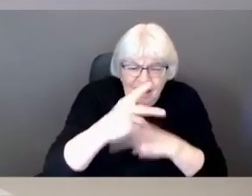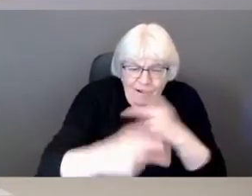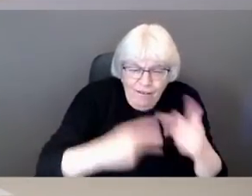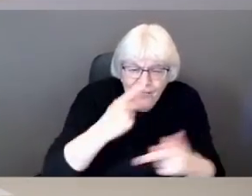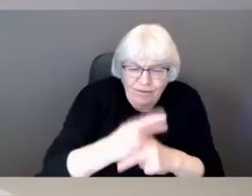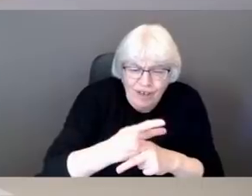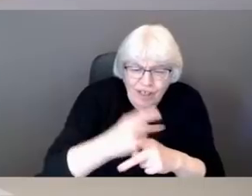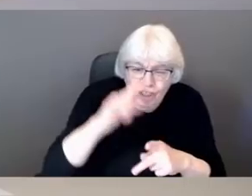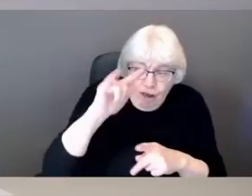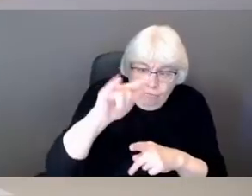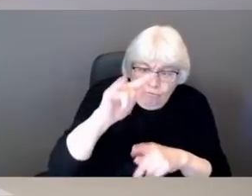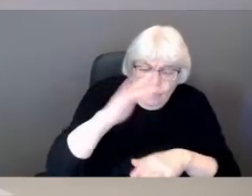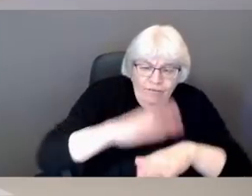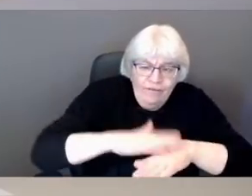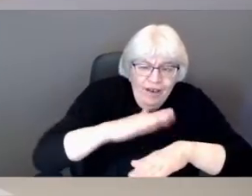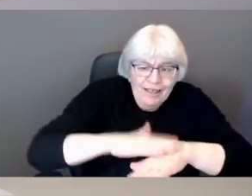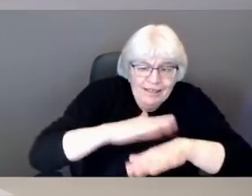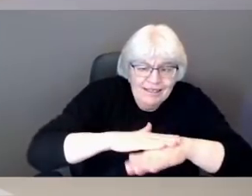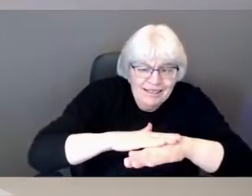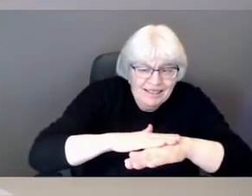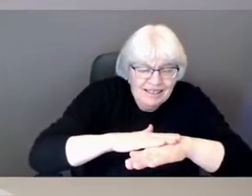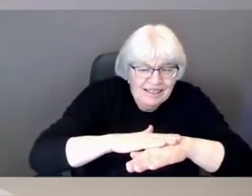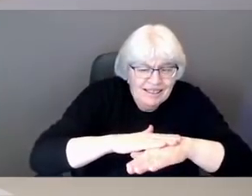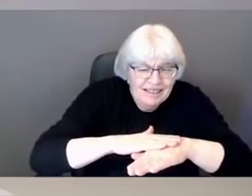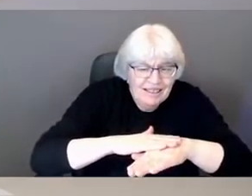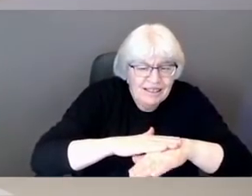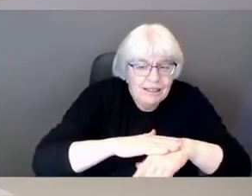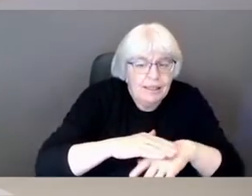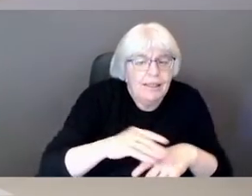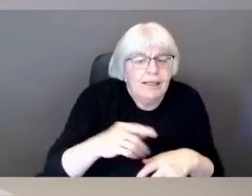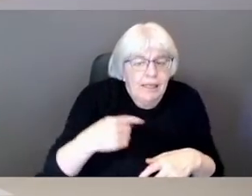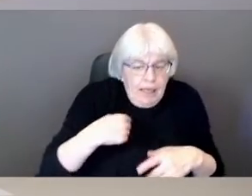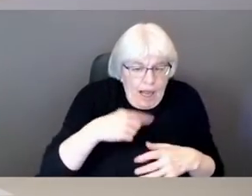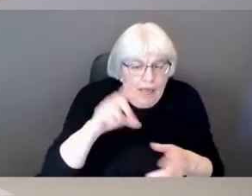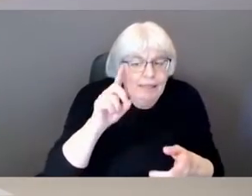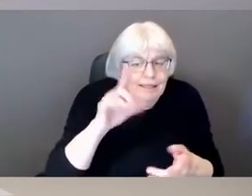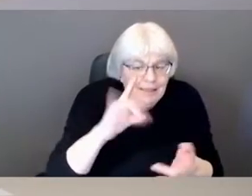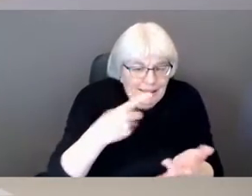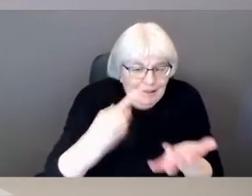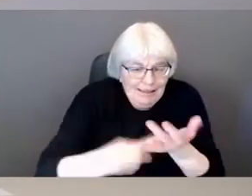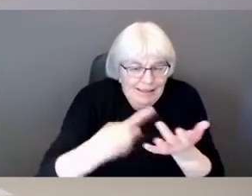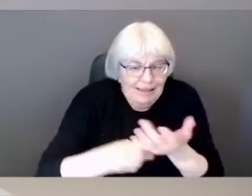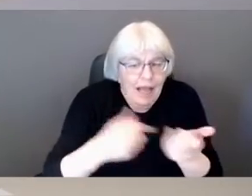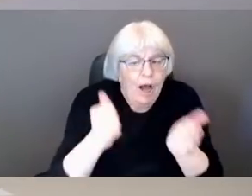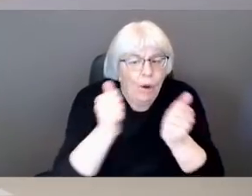that and discussed it with the epidemiologist as well.